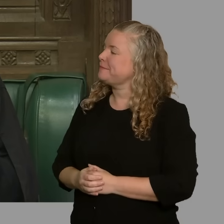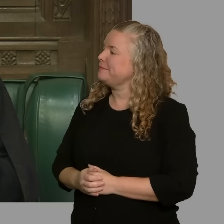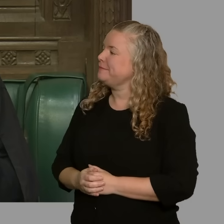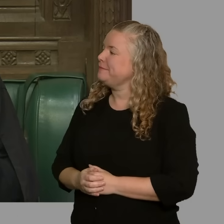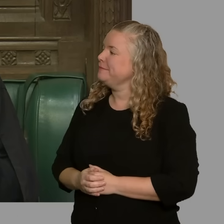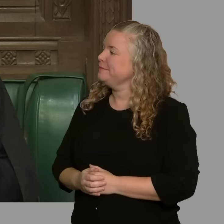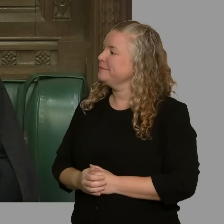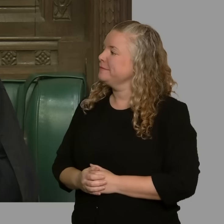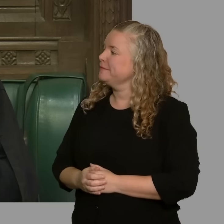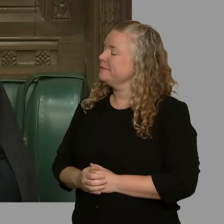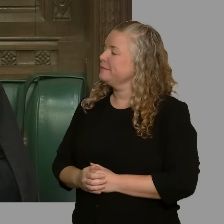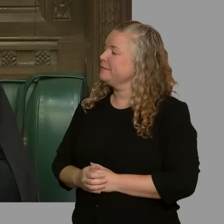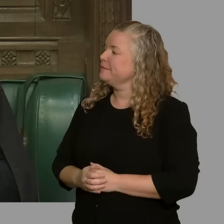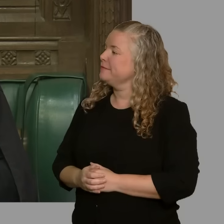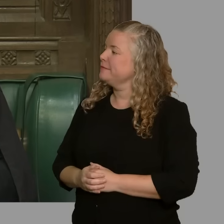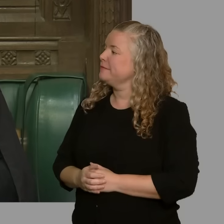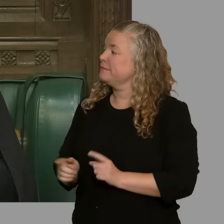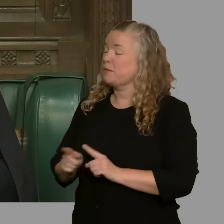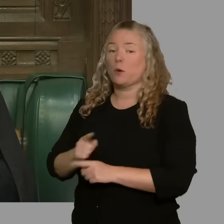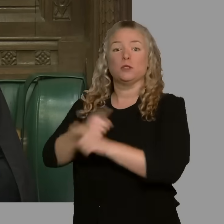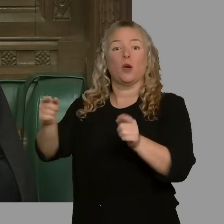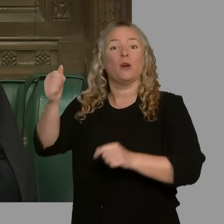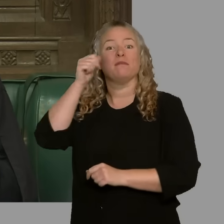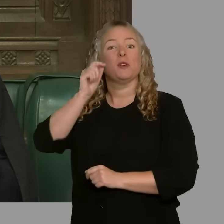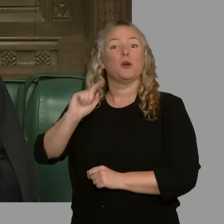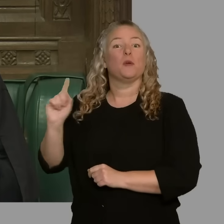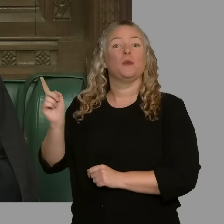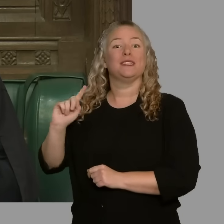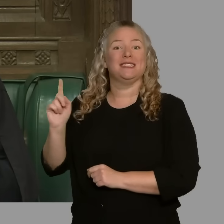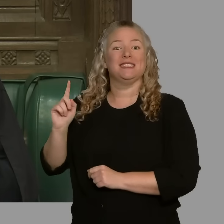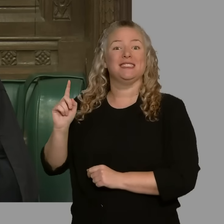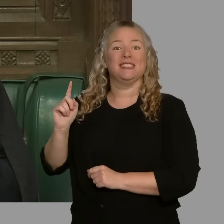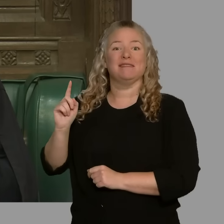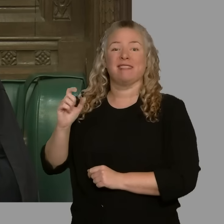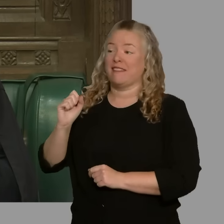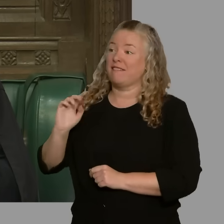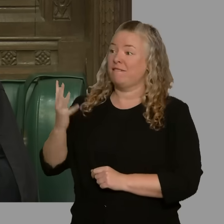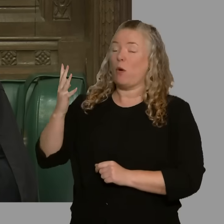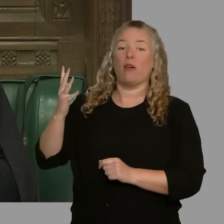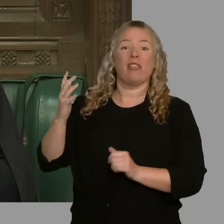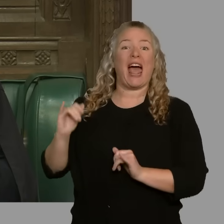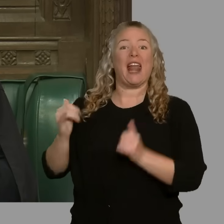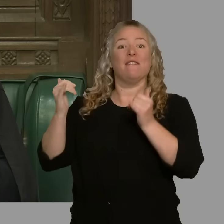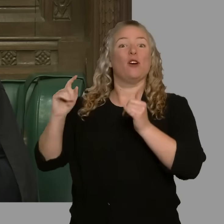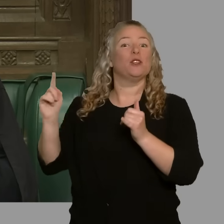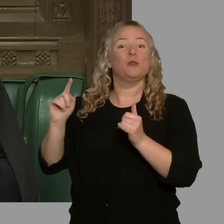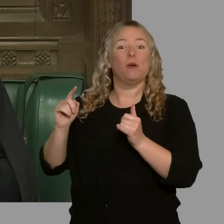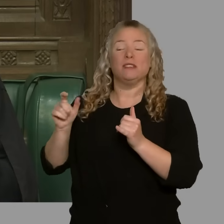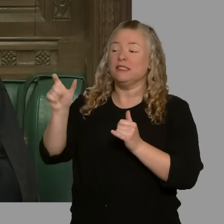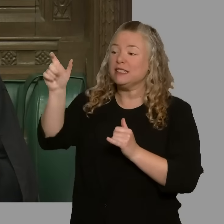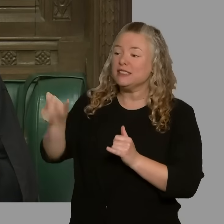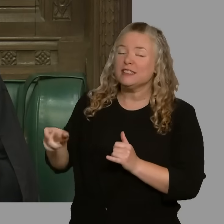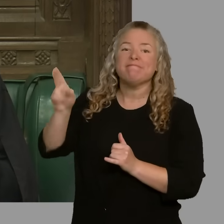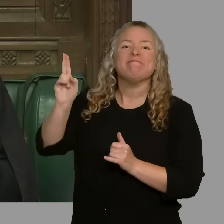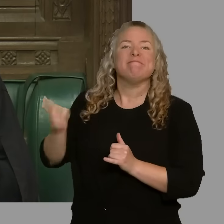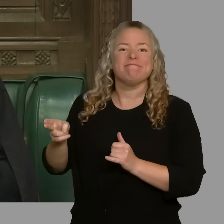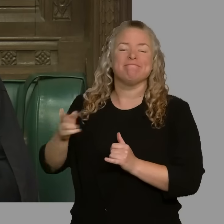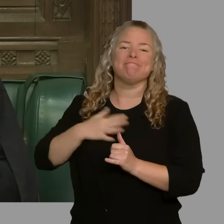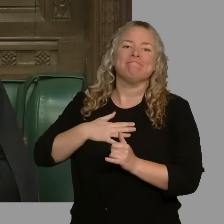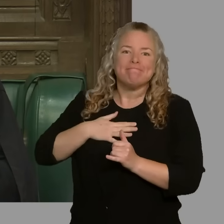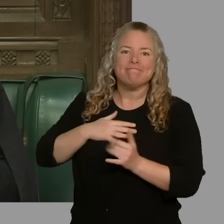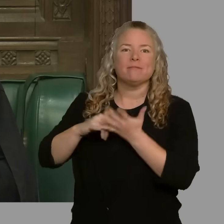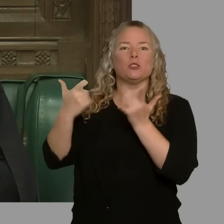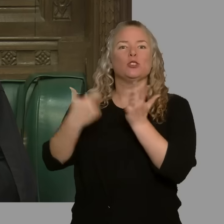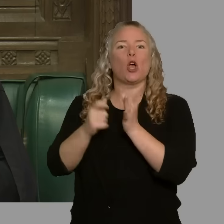murdered in his Southend West constituency in 2021. Sir David was a long-serving Member of Parliament, respected and liked